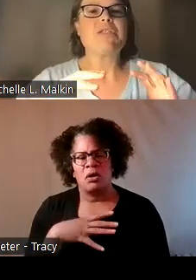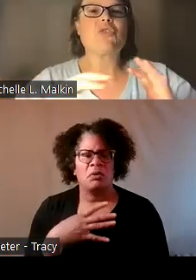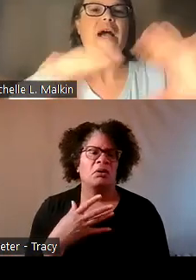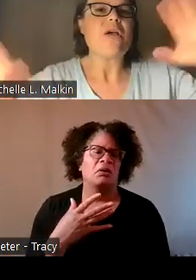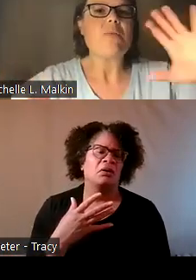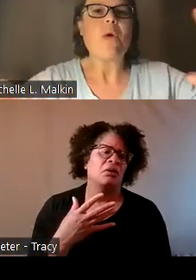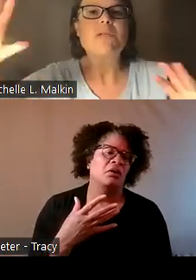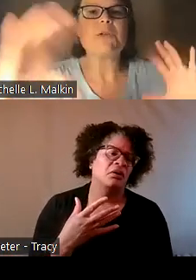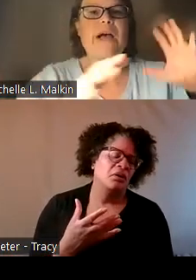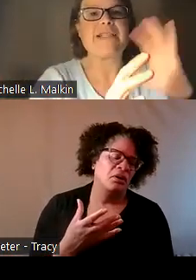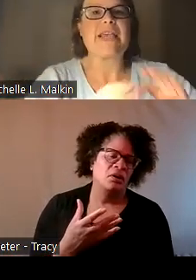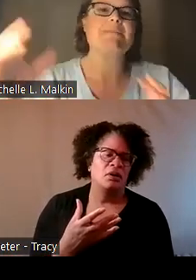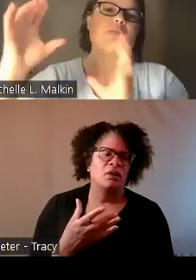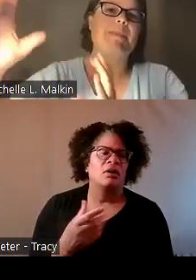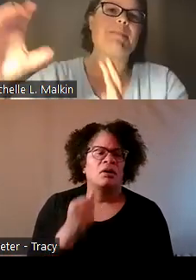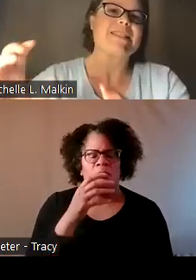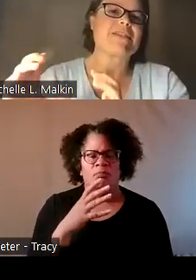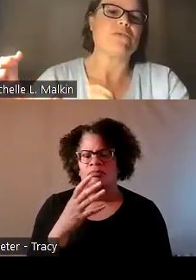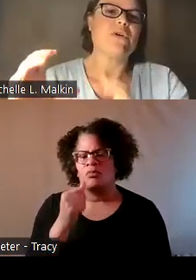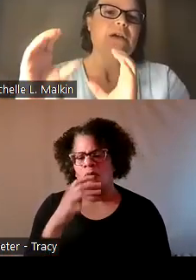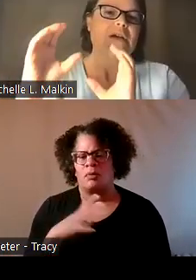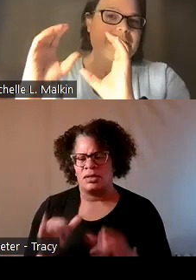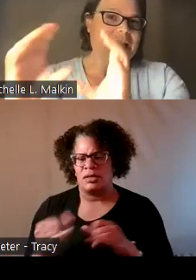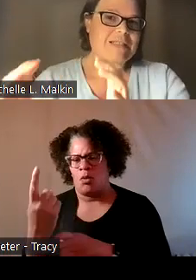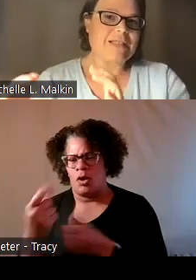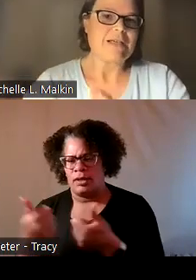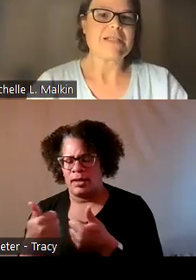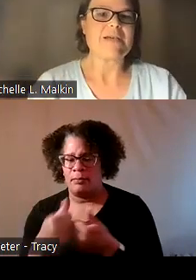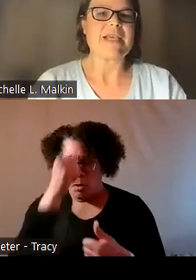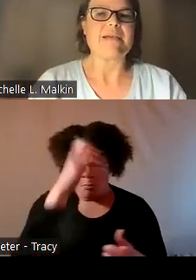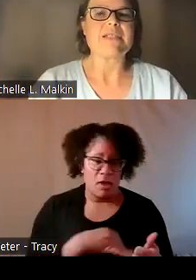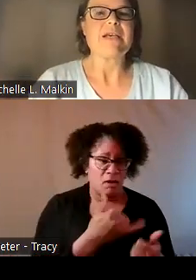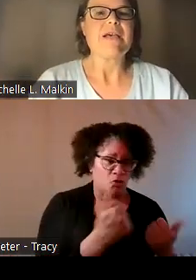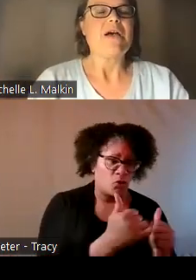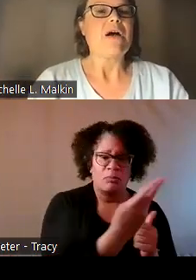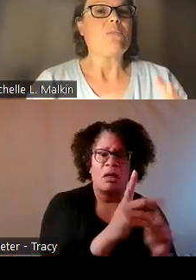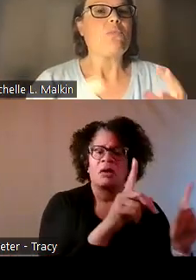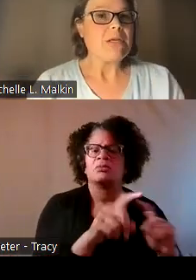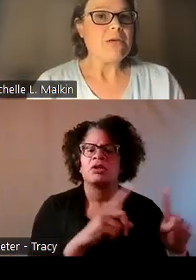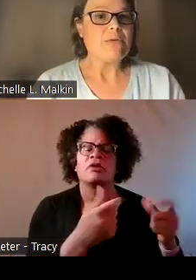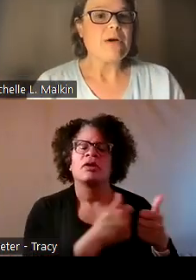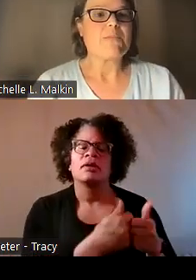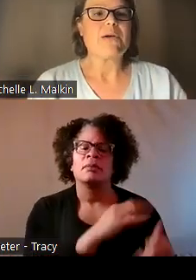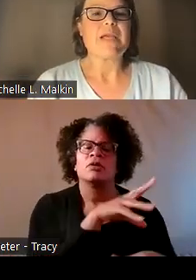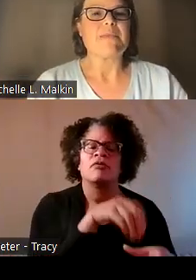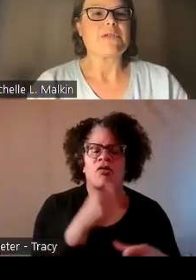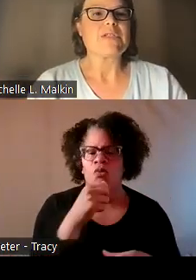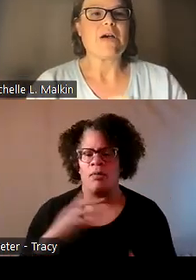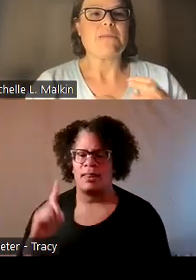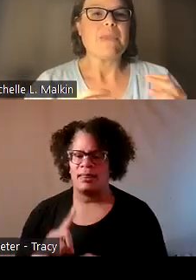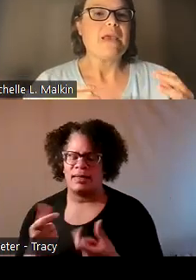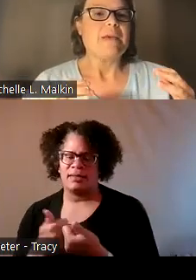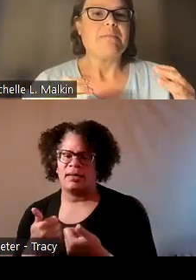might try multiple kinds of games and women may stick to less types of games. Women who are problem